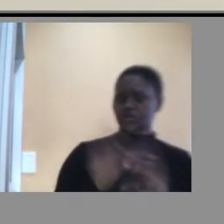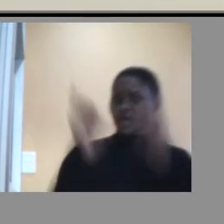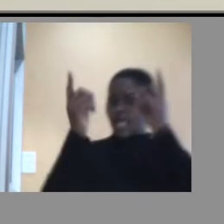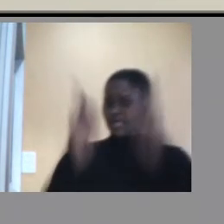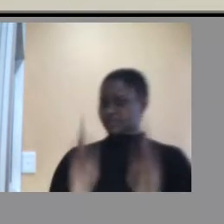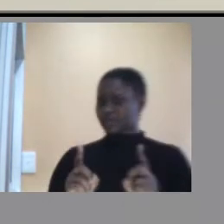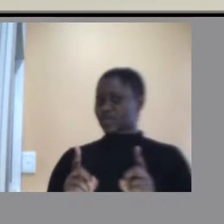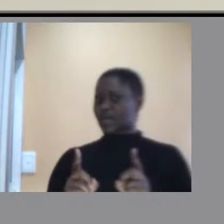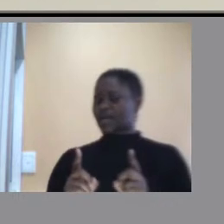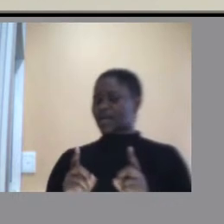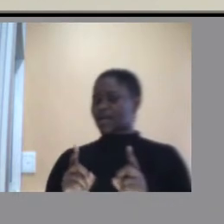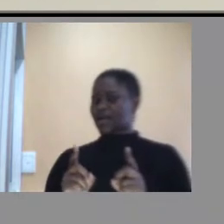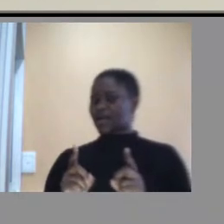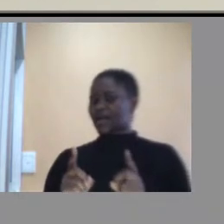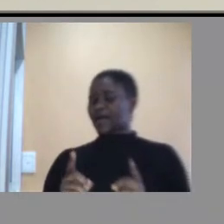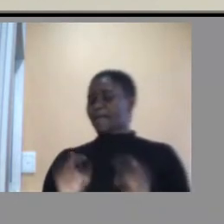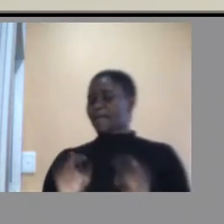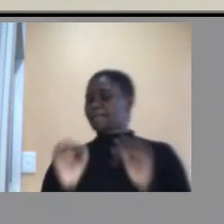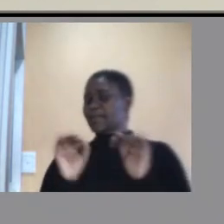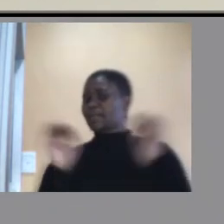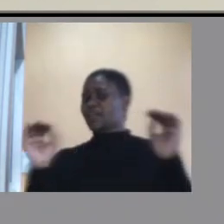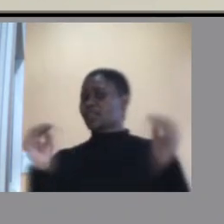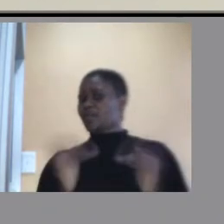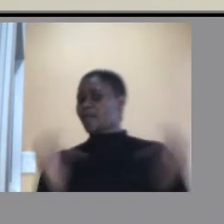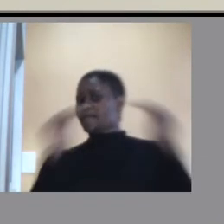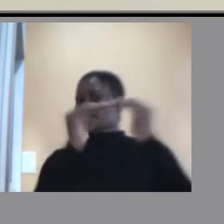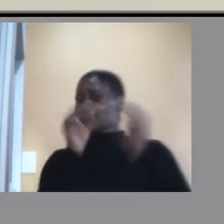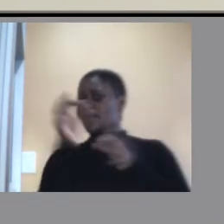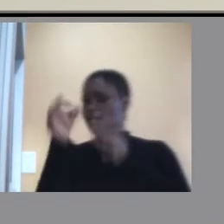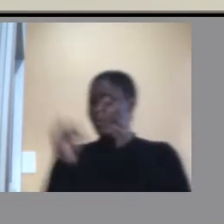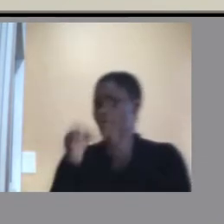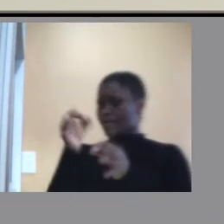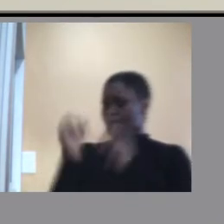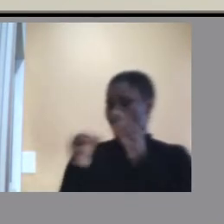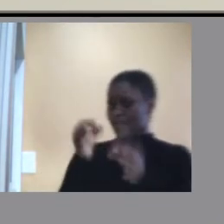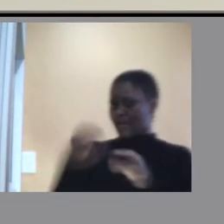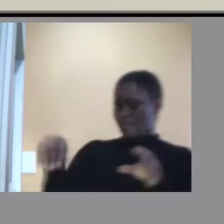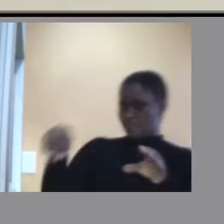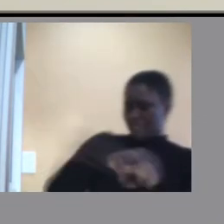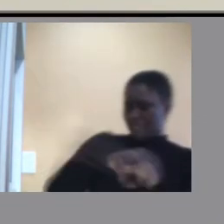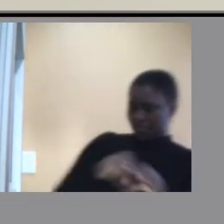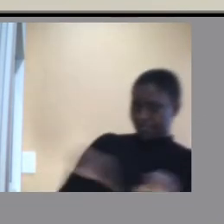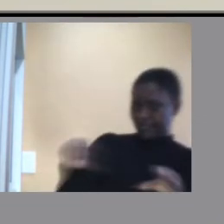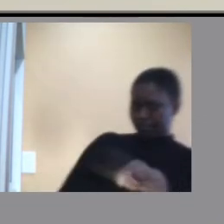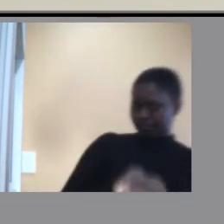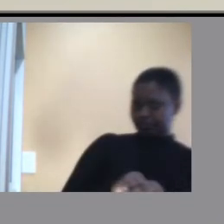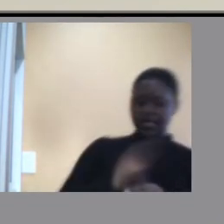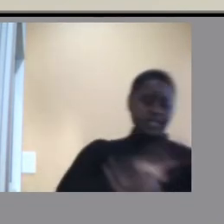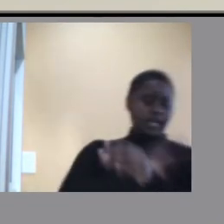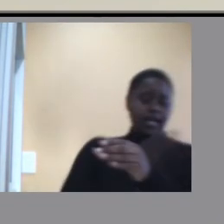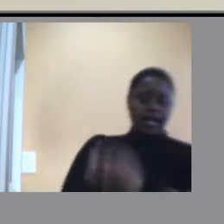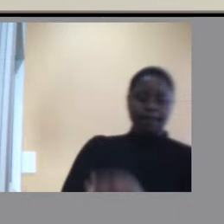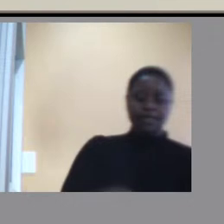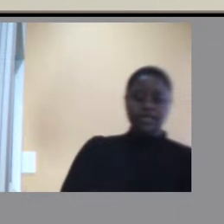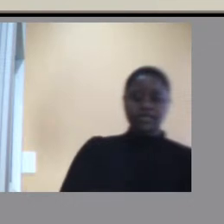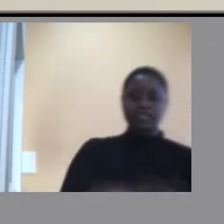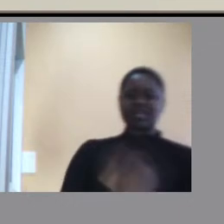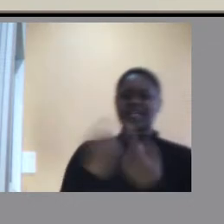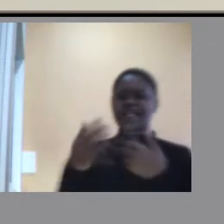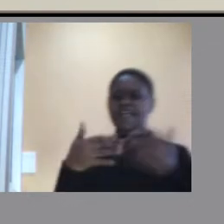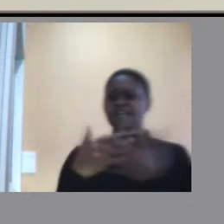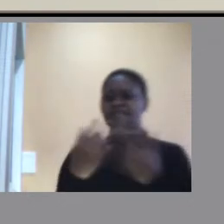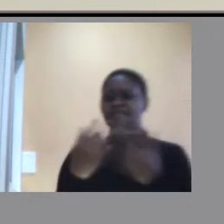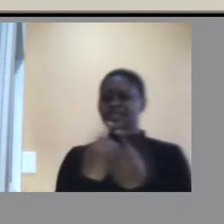especially those whom that status quo defined as the dominant, The capitalist class, to whom everything has